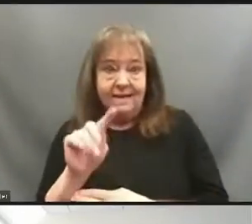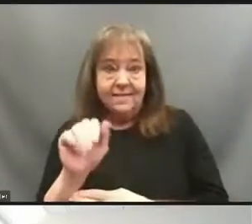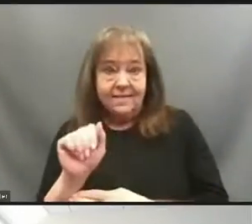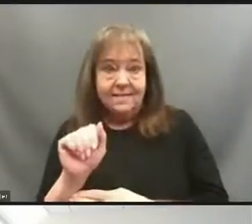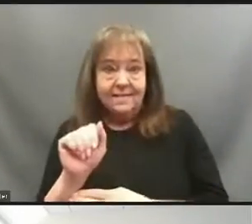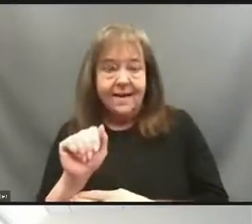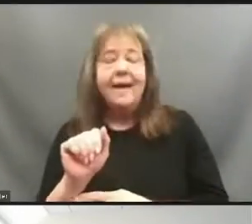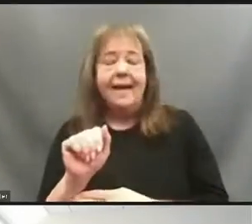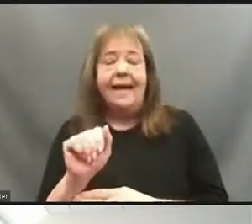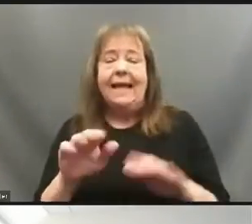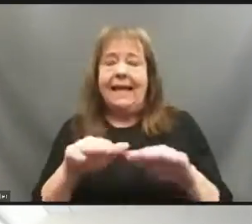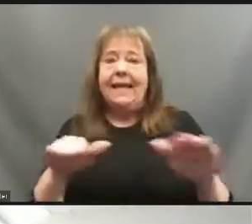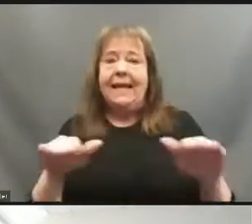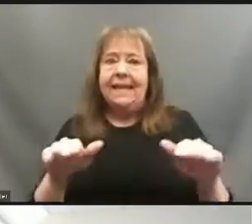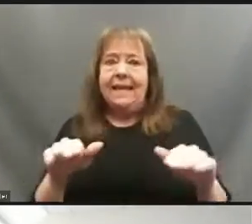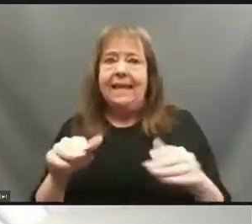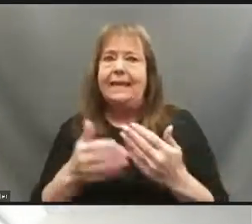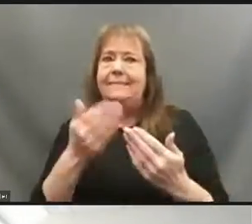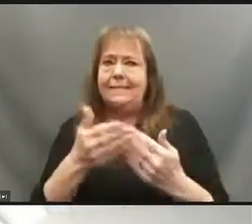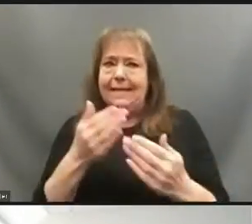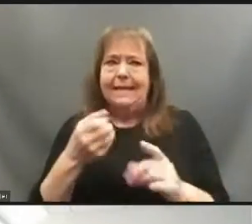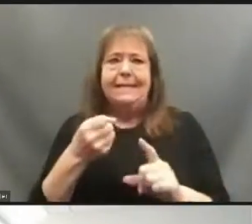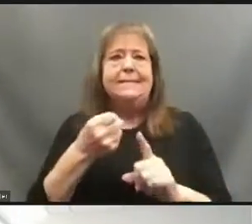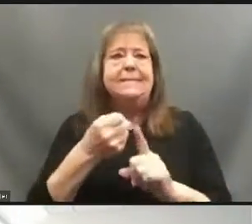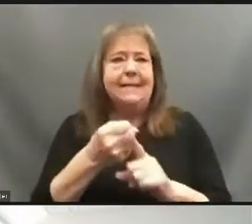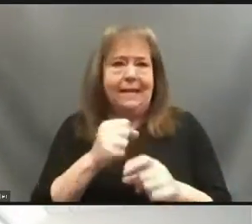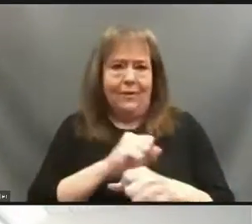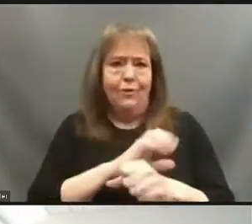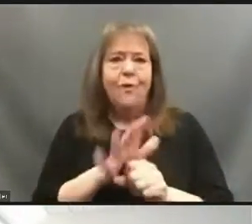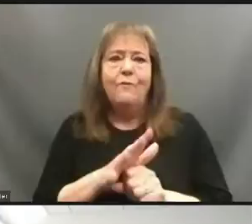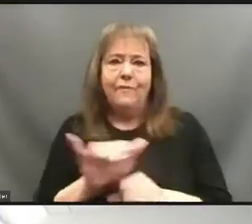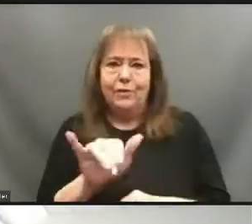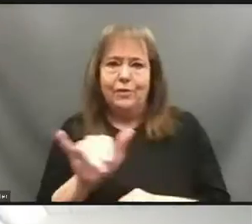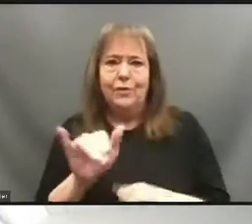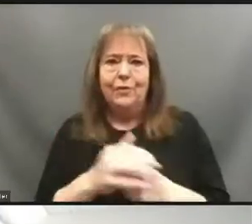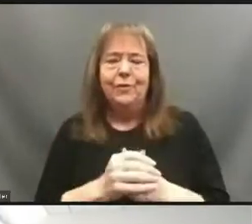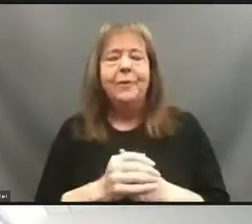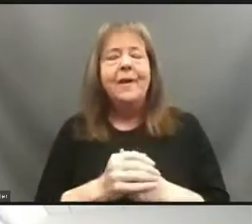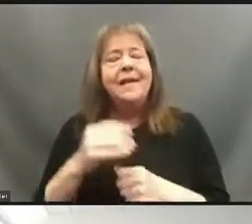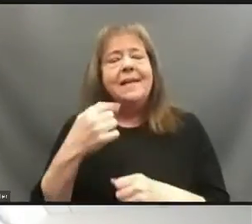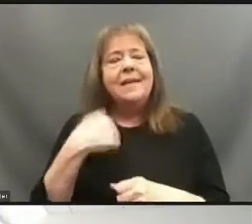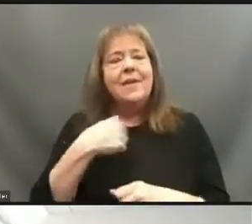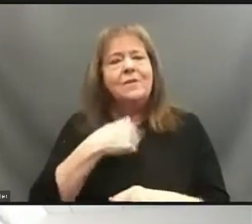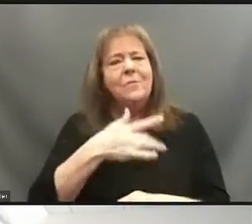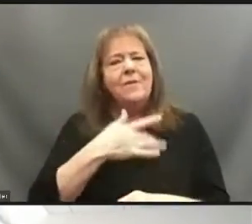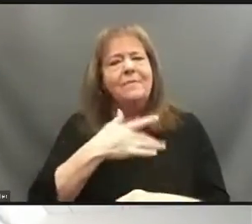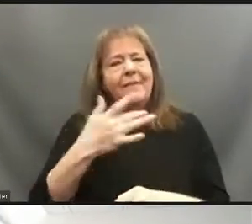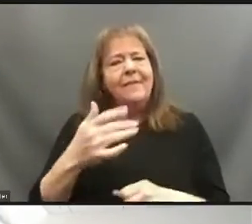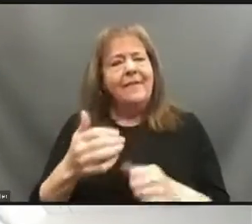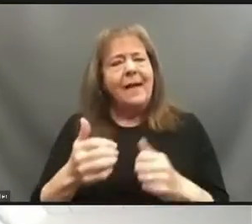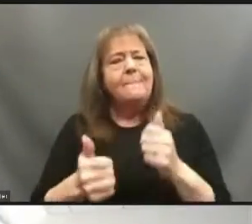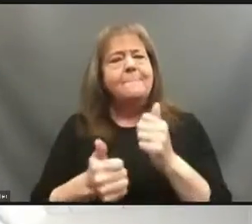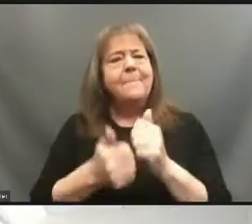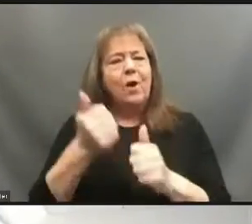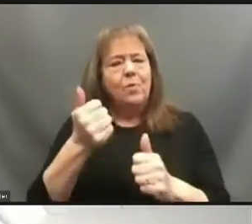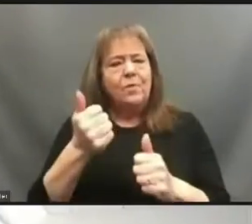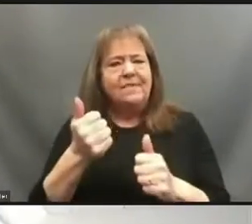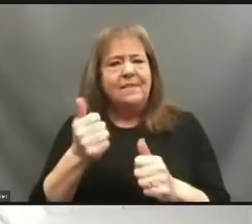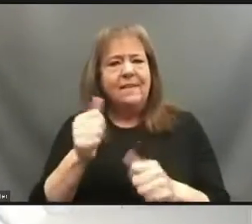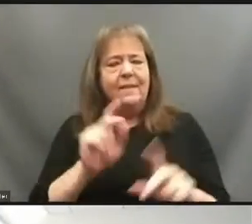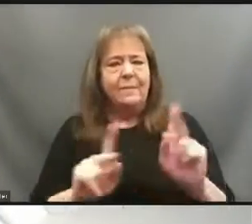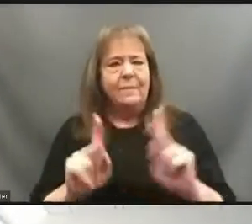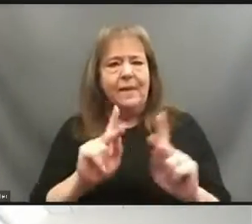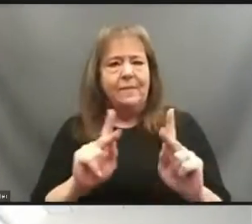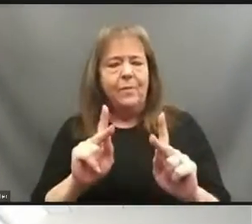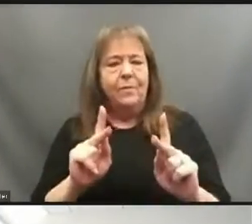at significant risk of getting COVID. We think that the majority of those infections, maybe 50%, maybe a